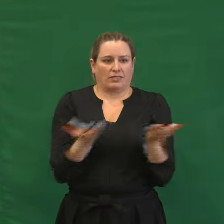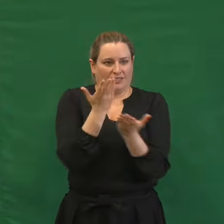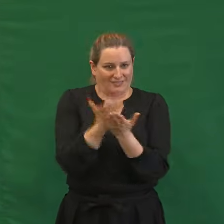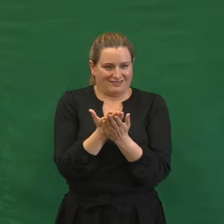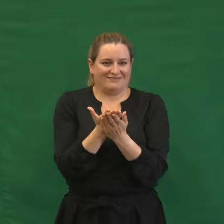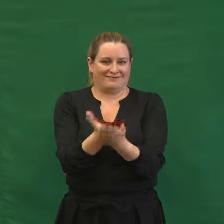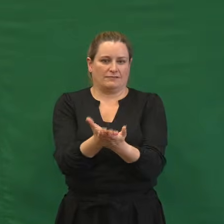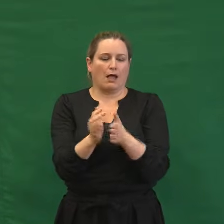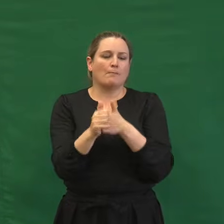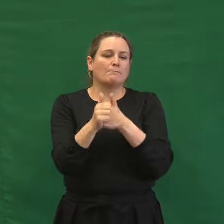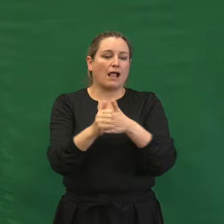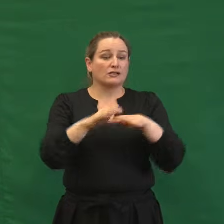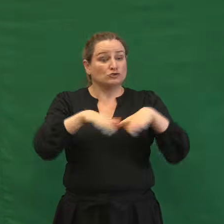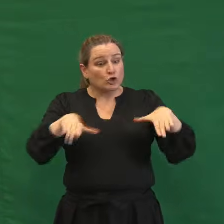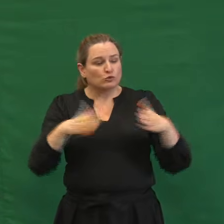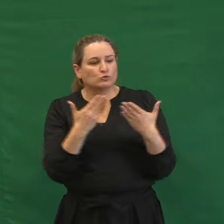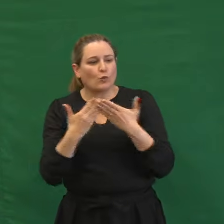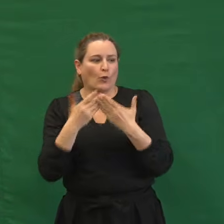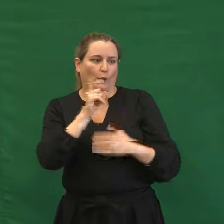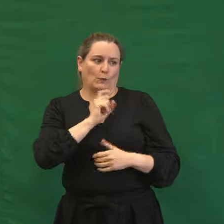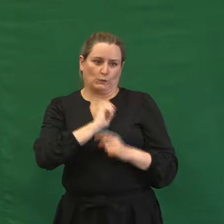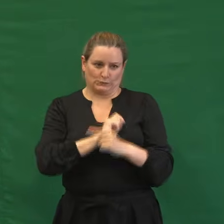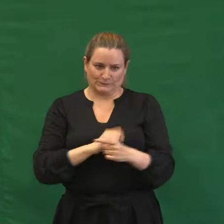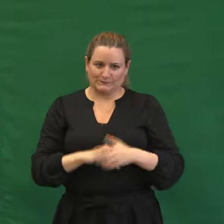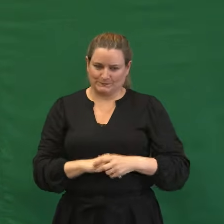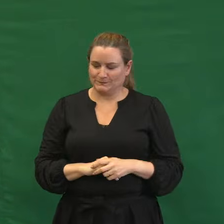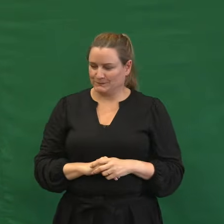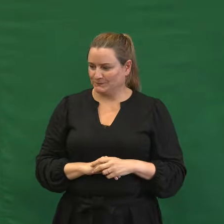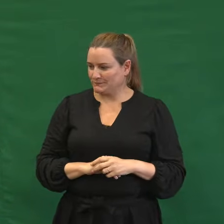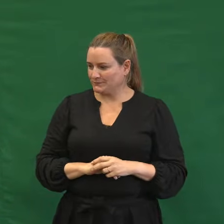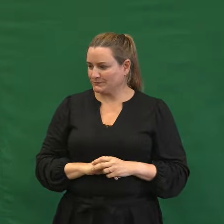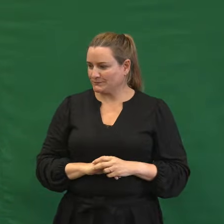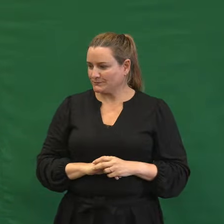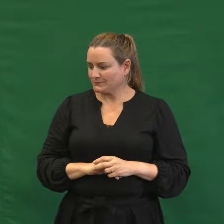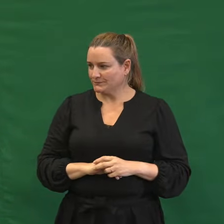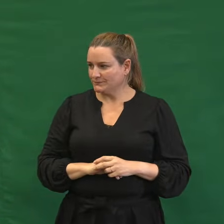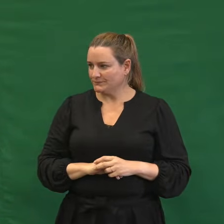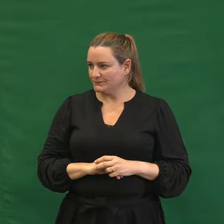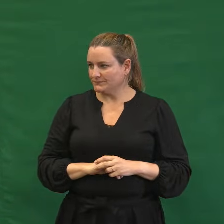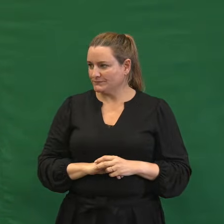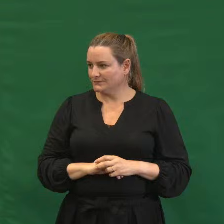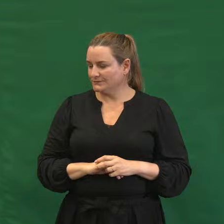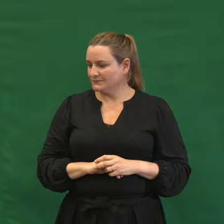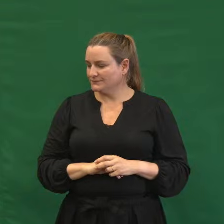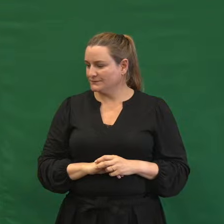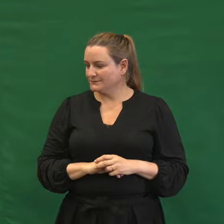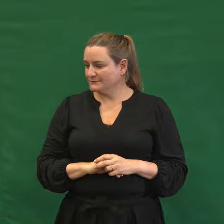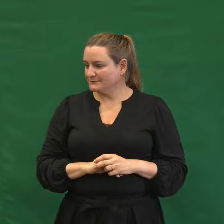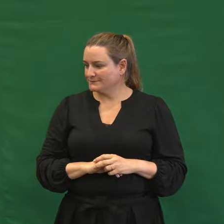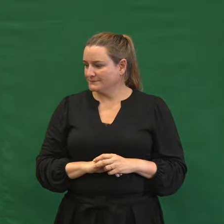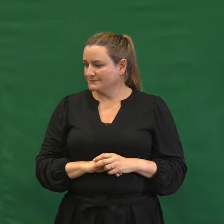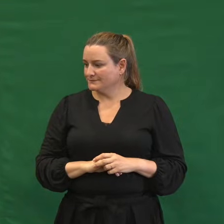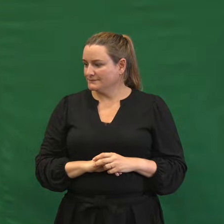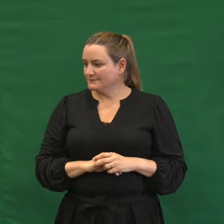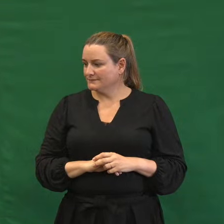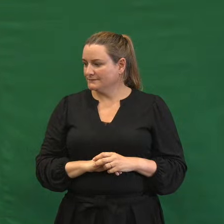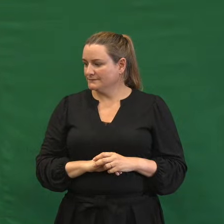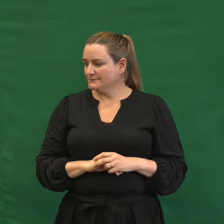And then just lastly, yeah, I think I basically mentioned all of this before. So we